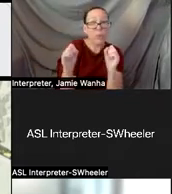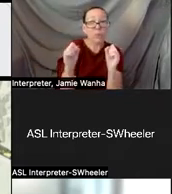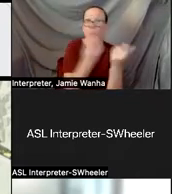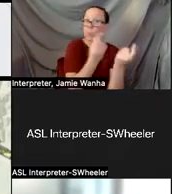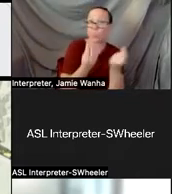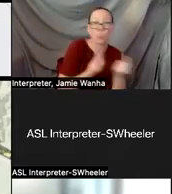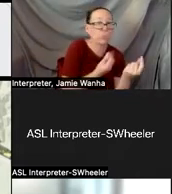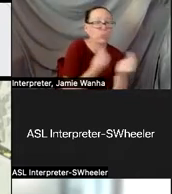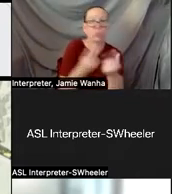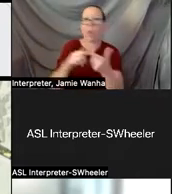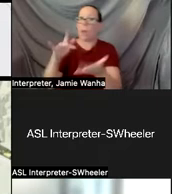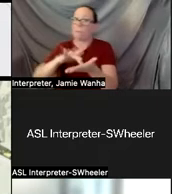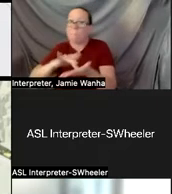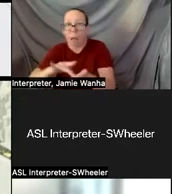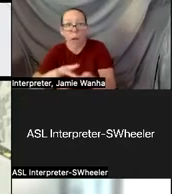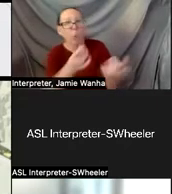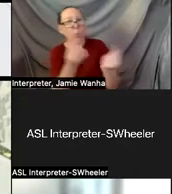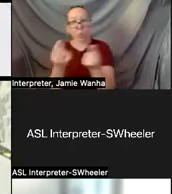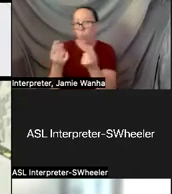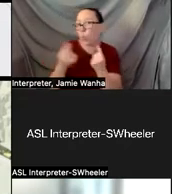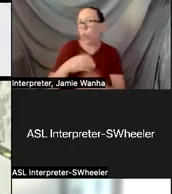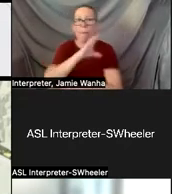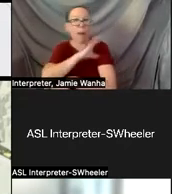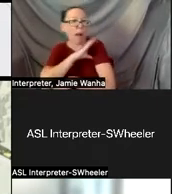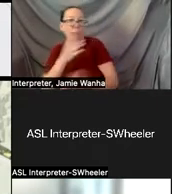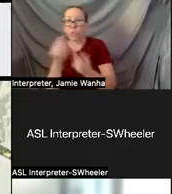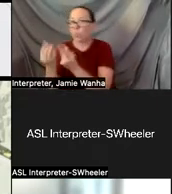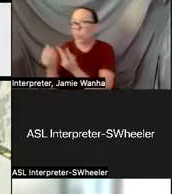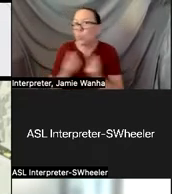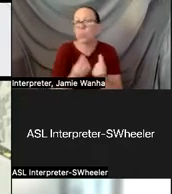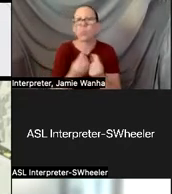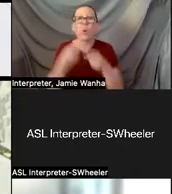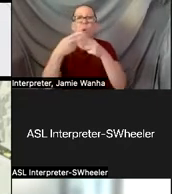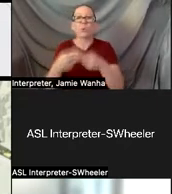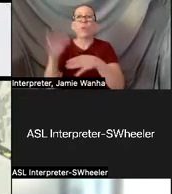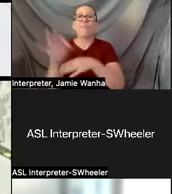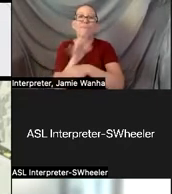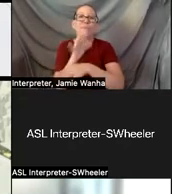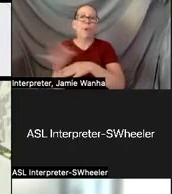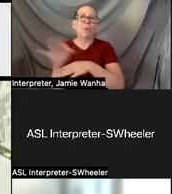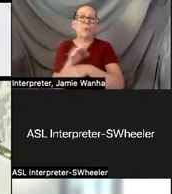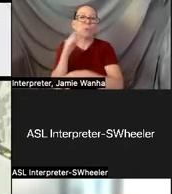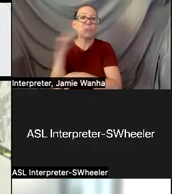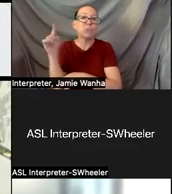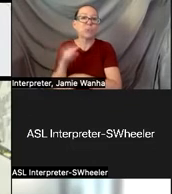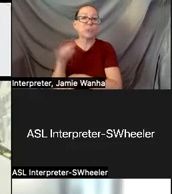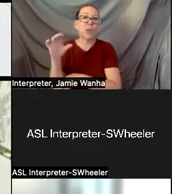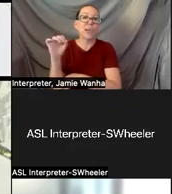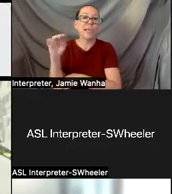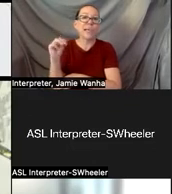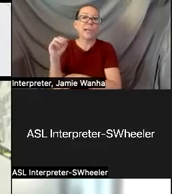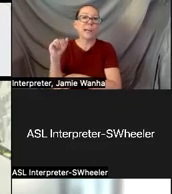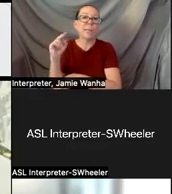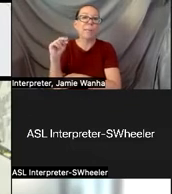multi-casualty, medical examiner operations. We call that a functional plan. So we look at the different functions